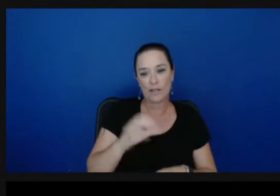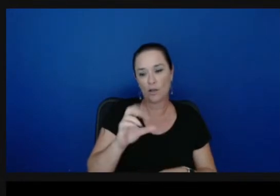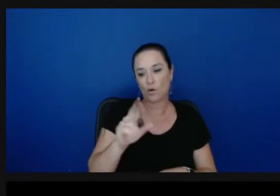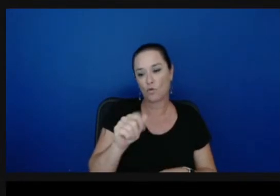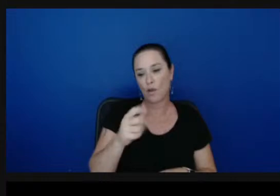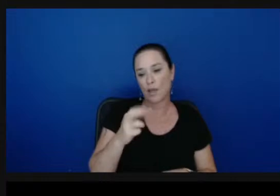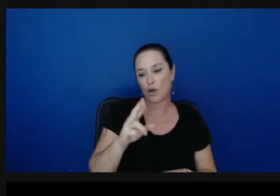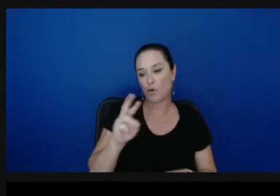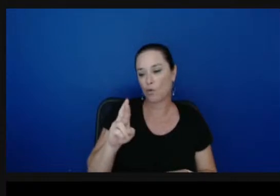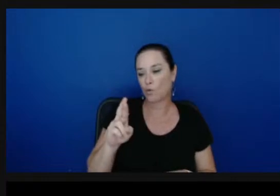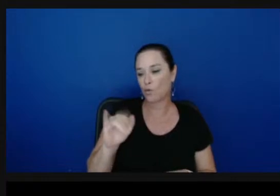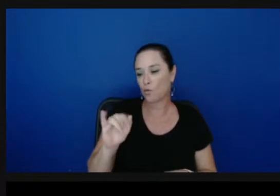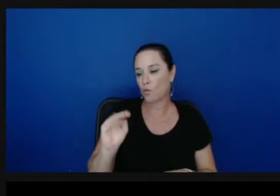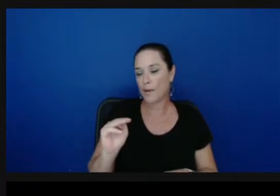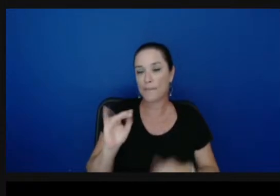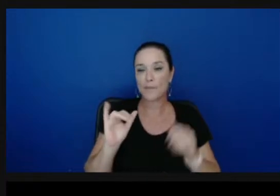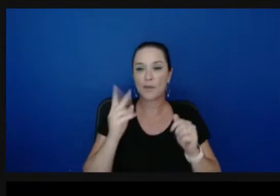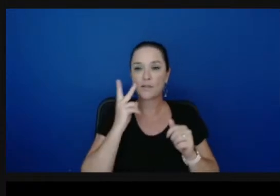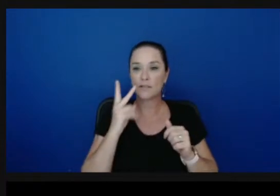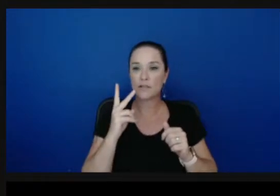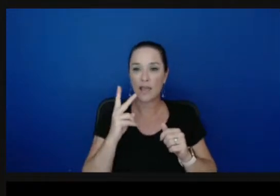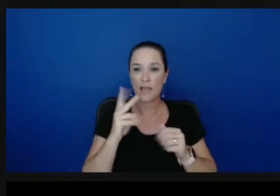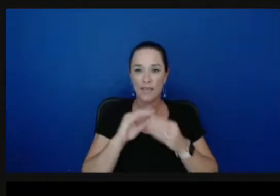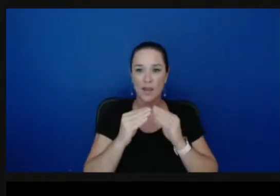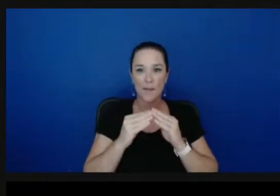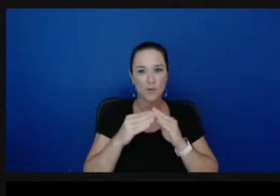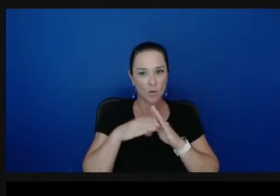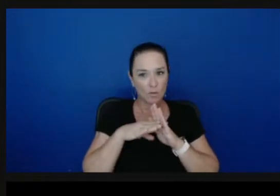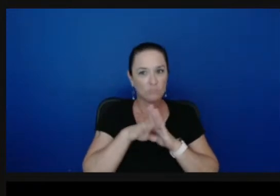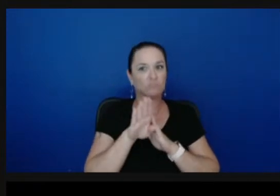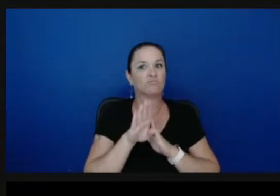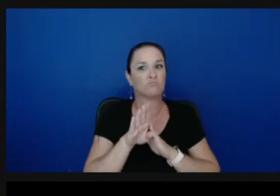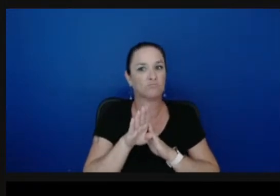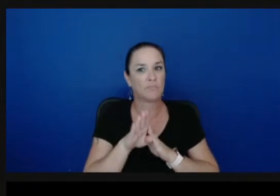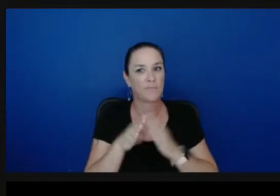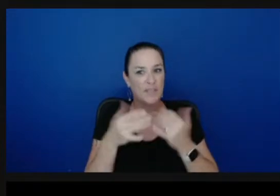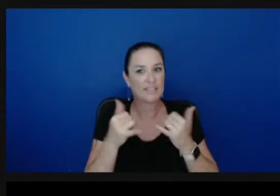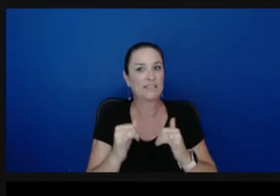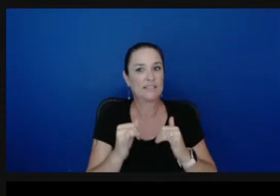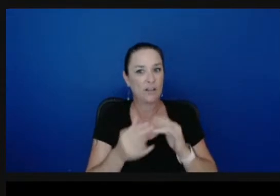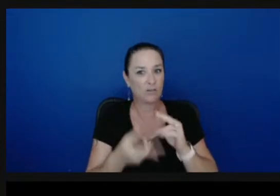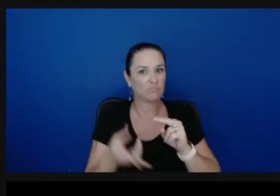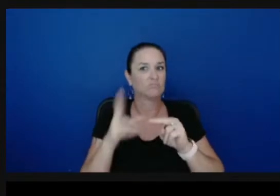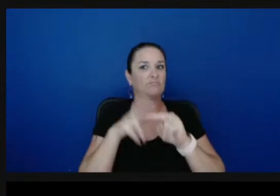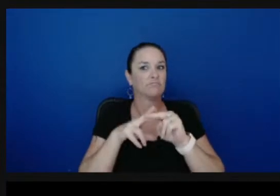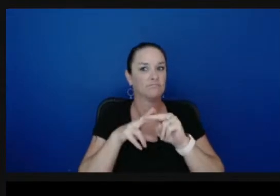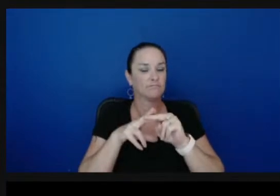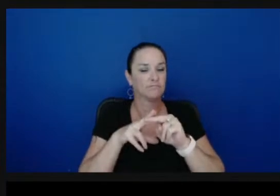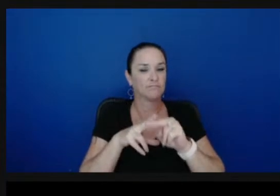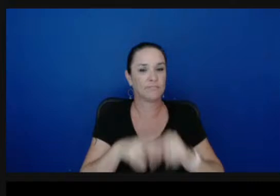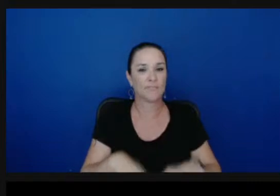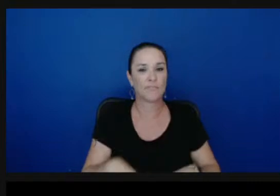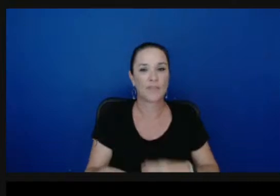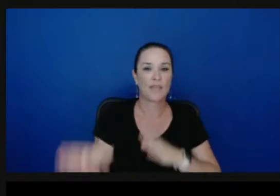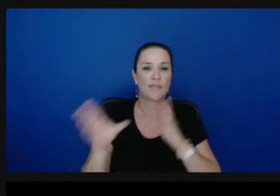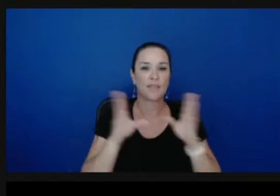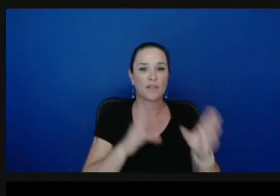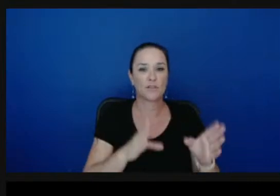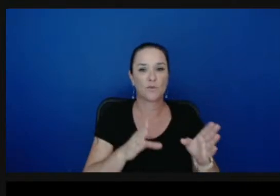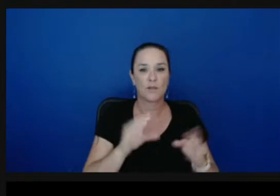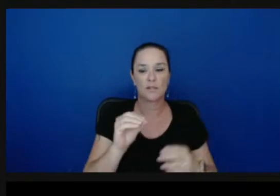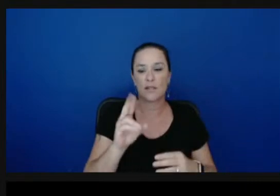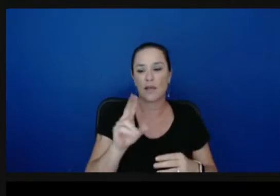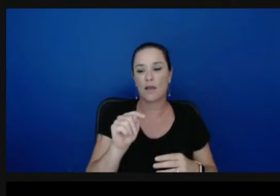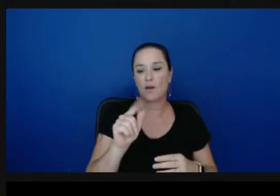rates are actually quite high, and if anything, are still climbing. That's Crater Rim, and this one is the outlet station,